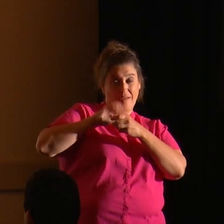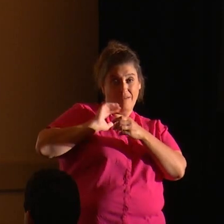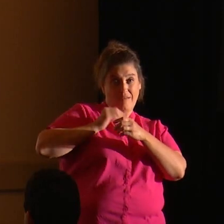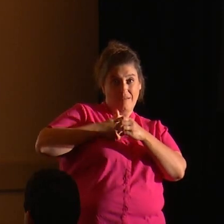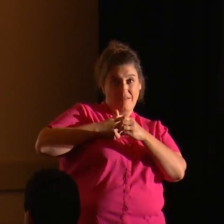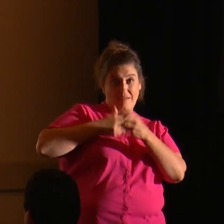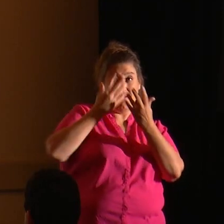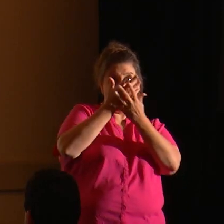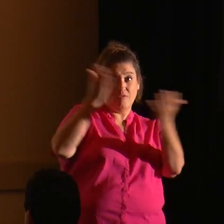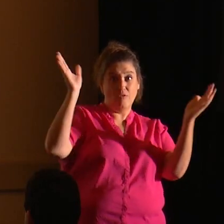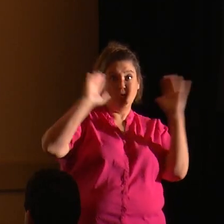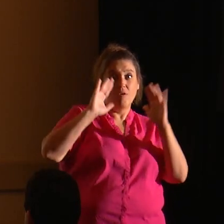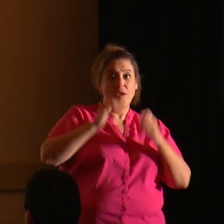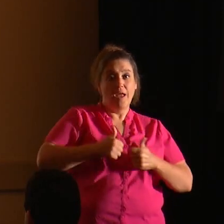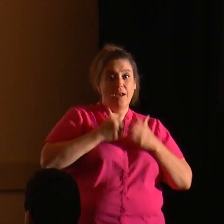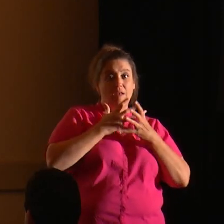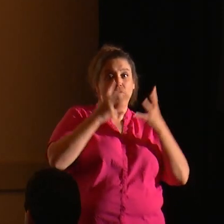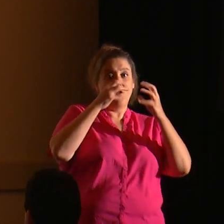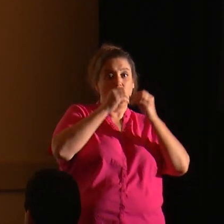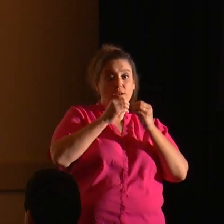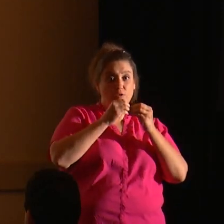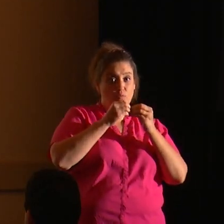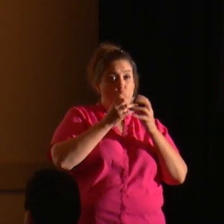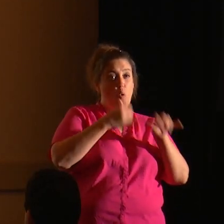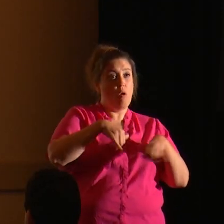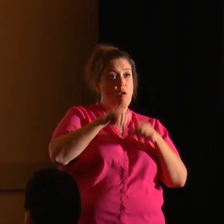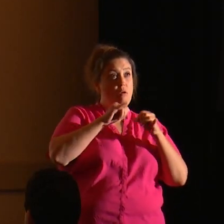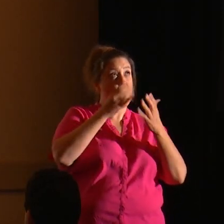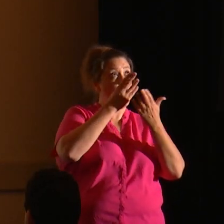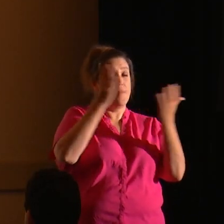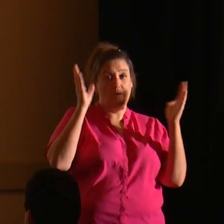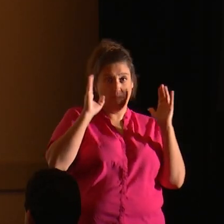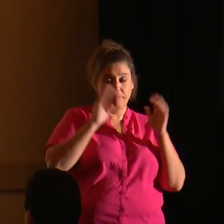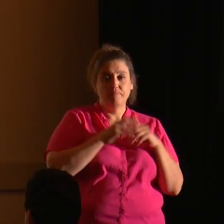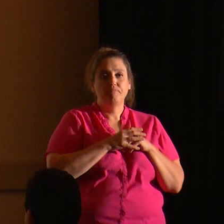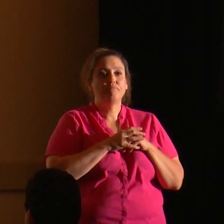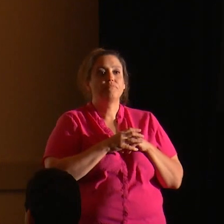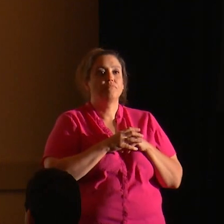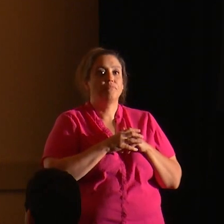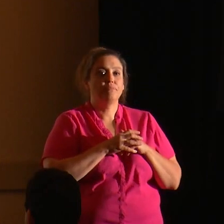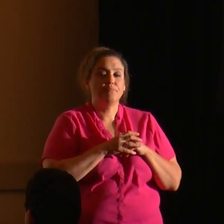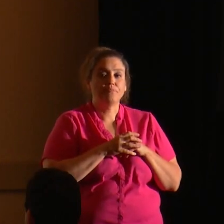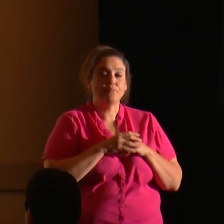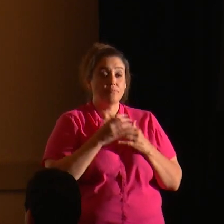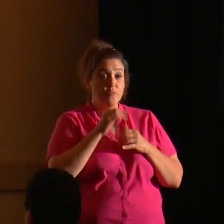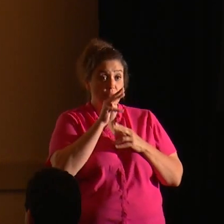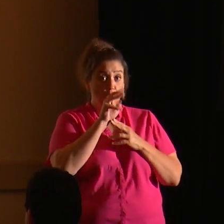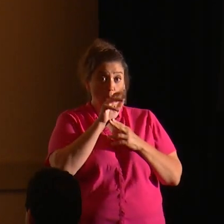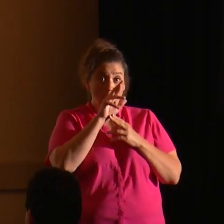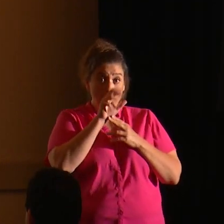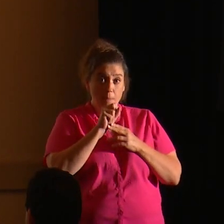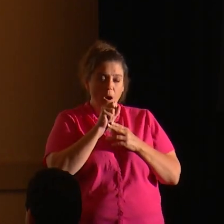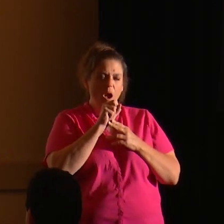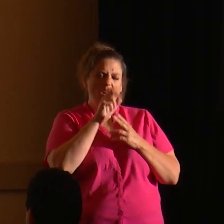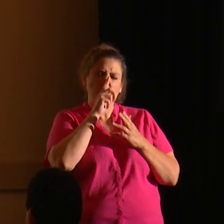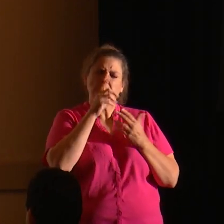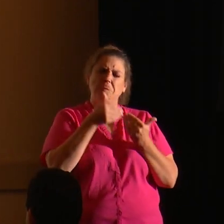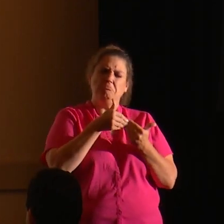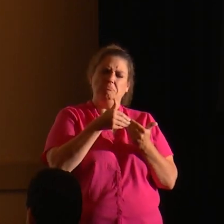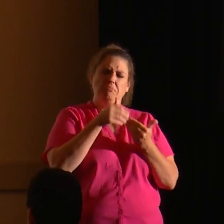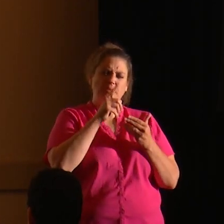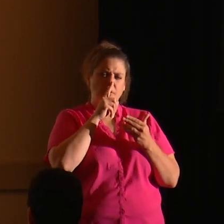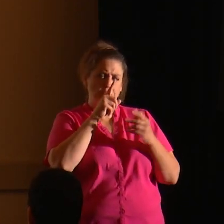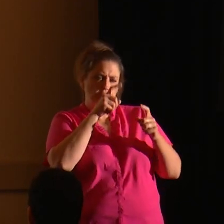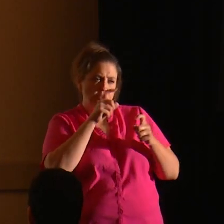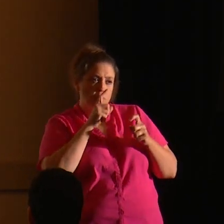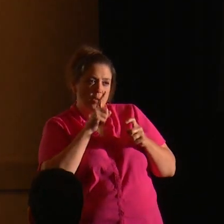potentially much more common in the cosmos. Now, Mars is easy to deal with because we can get to it, it